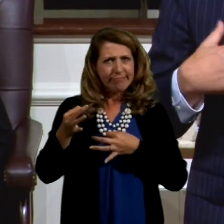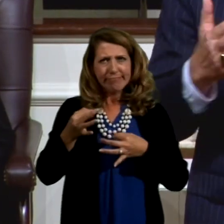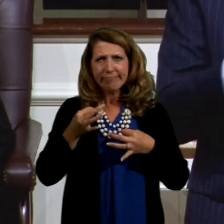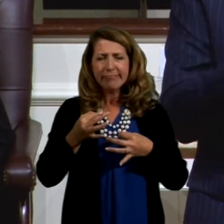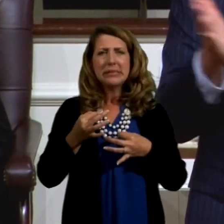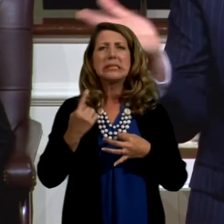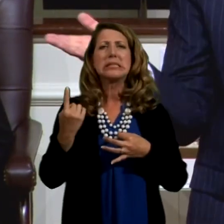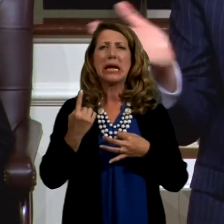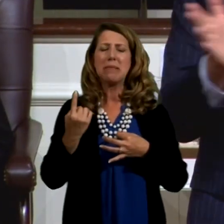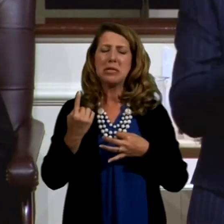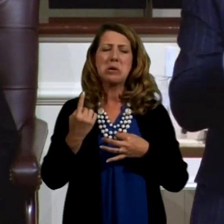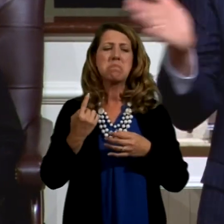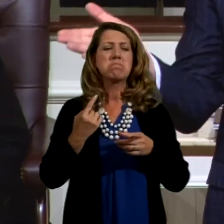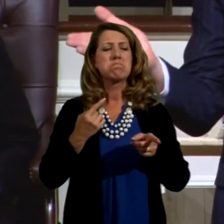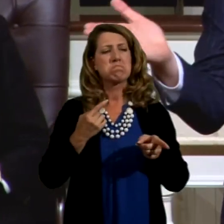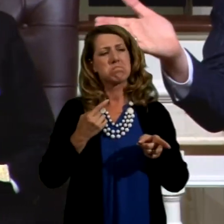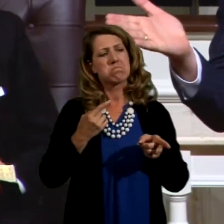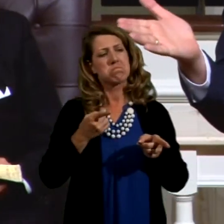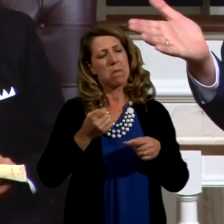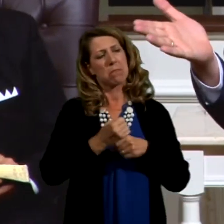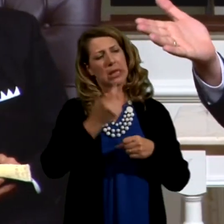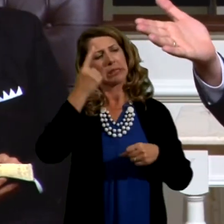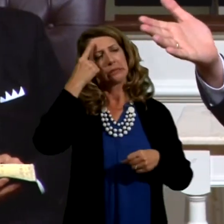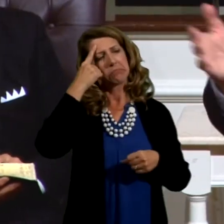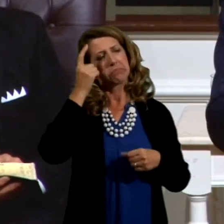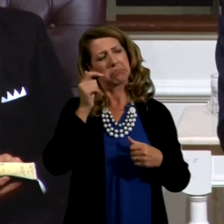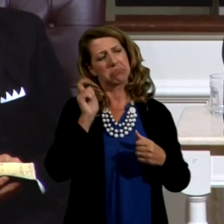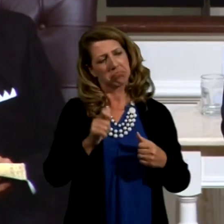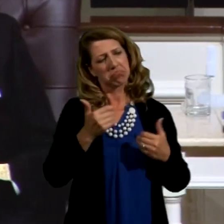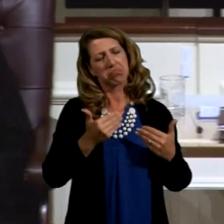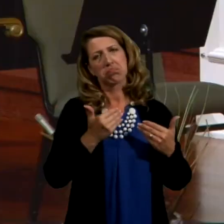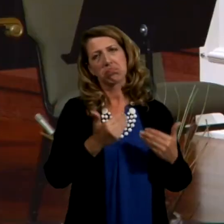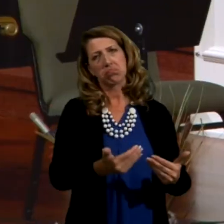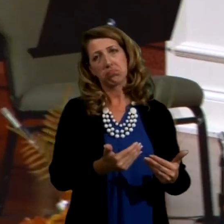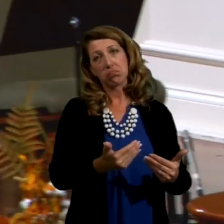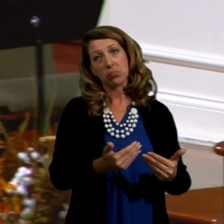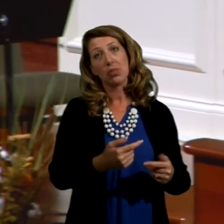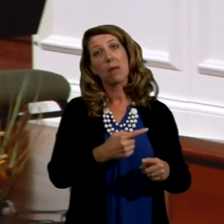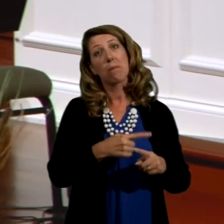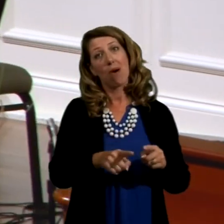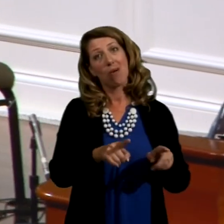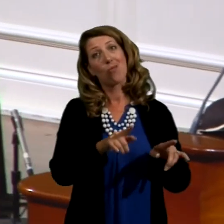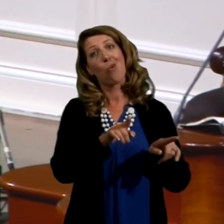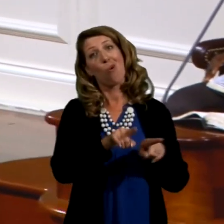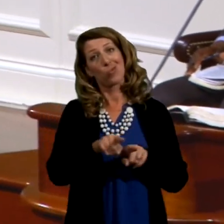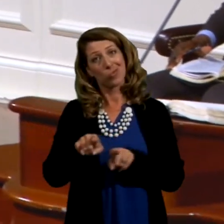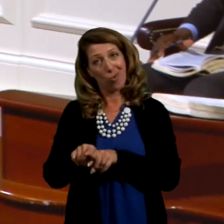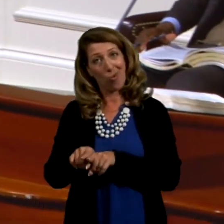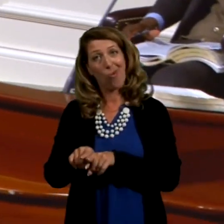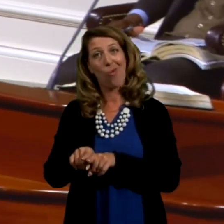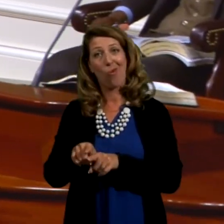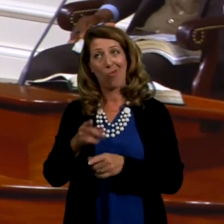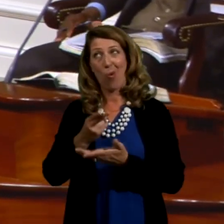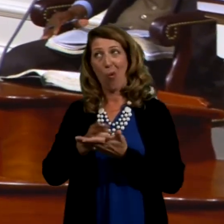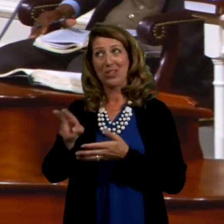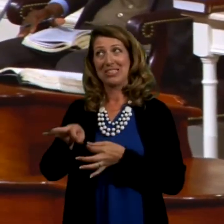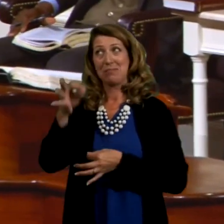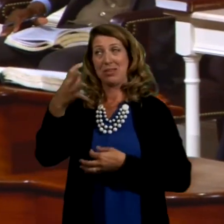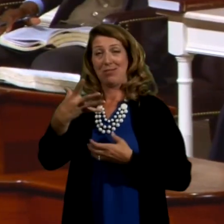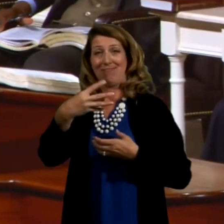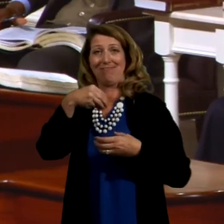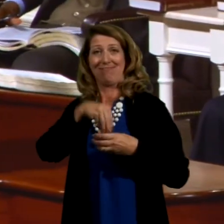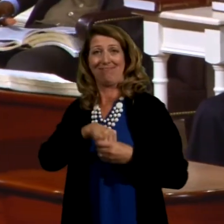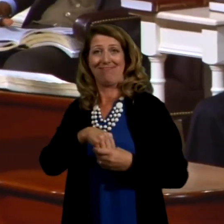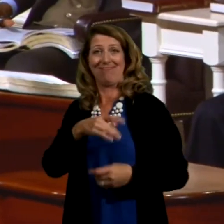There's a something that says, okay, this logically is what I should do. There should be, if for a child of God, the Holy Spirit of God,